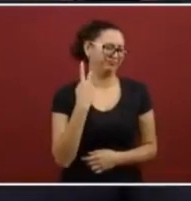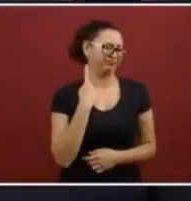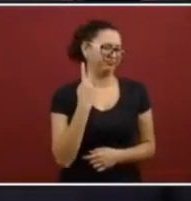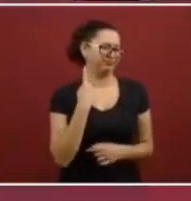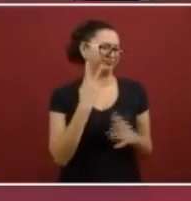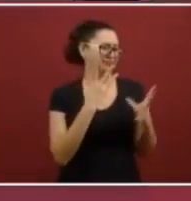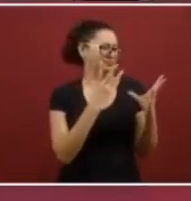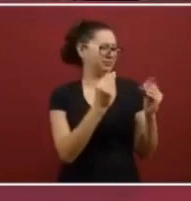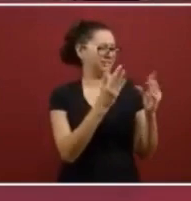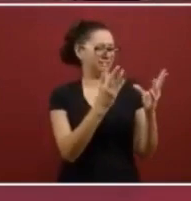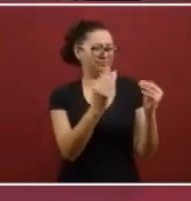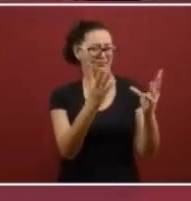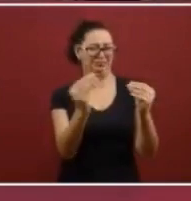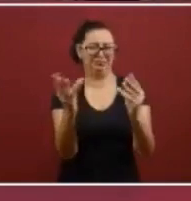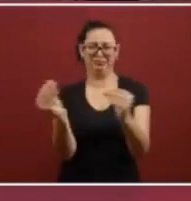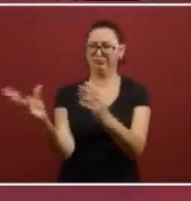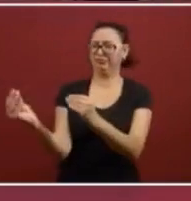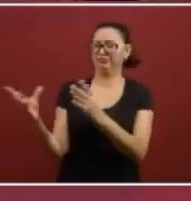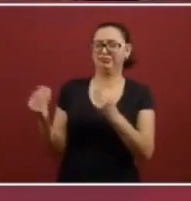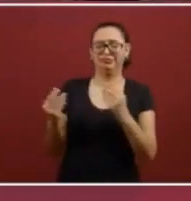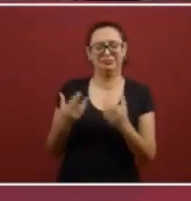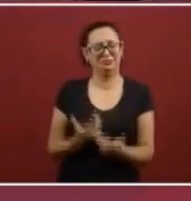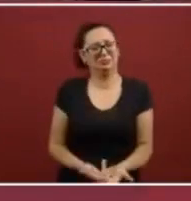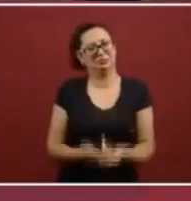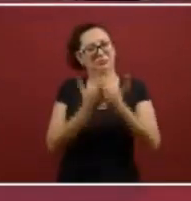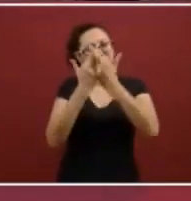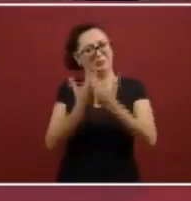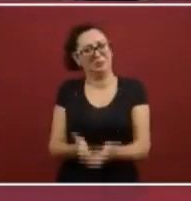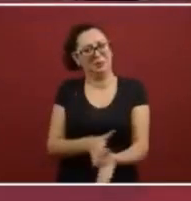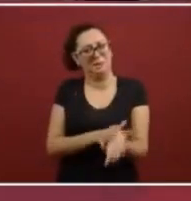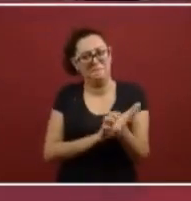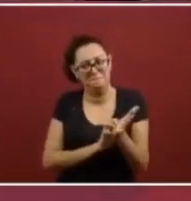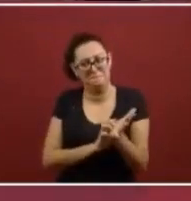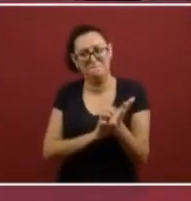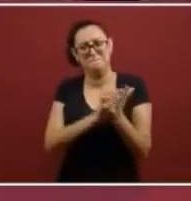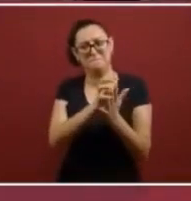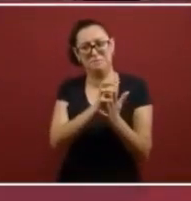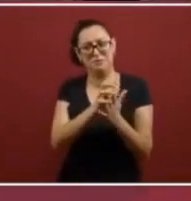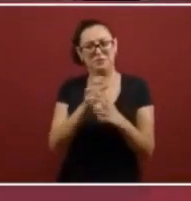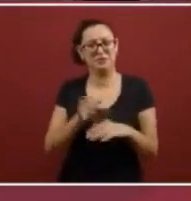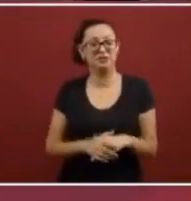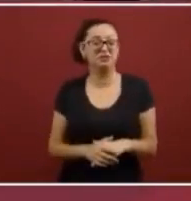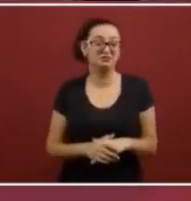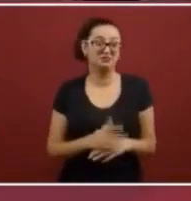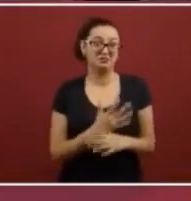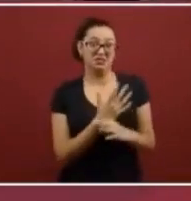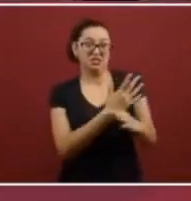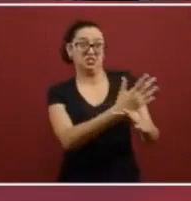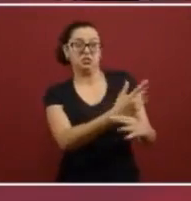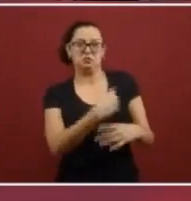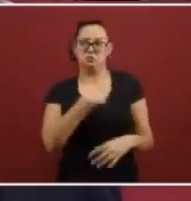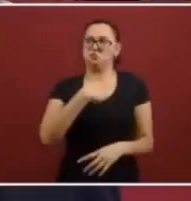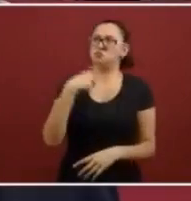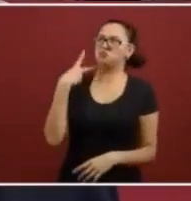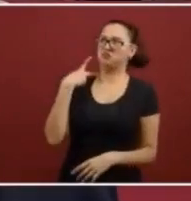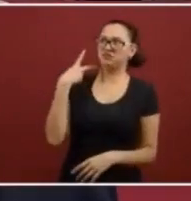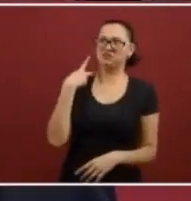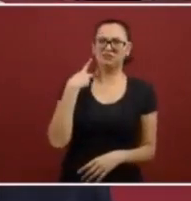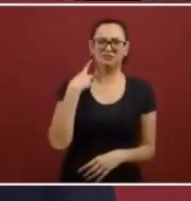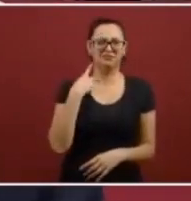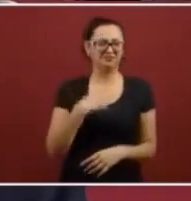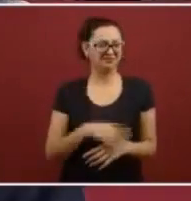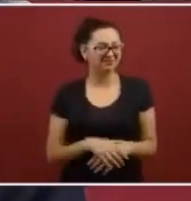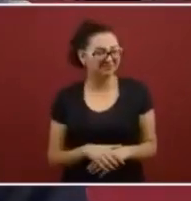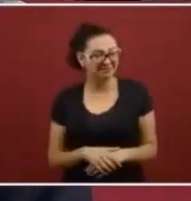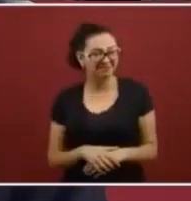public, como arroz. like a public square or something for people to meet, O que se sienten políticos, like those pero